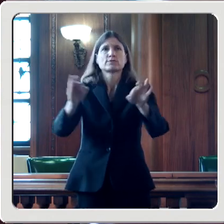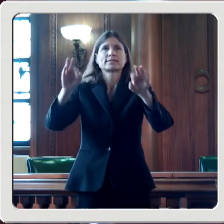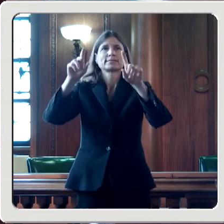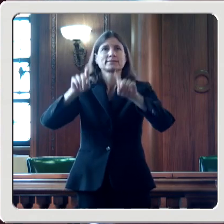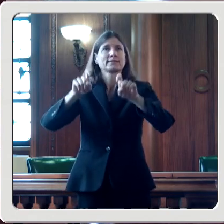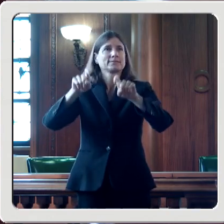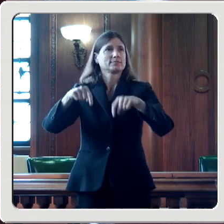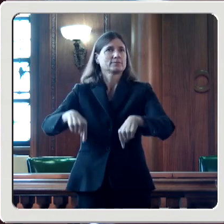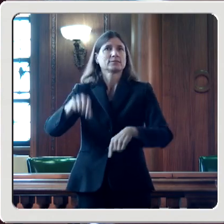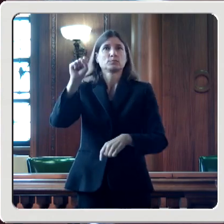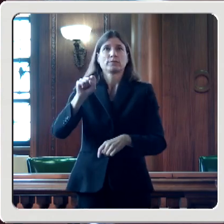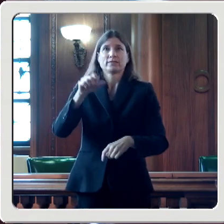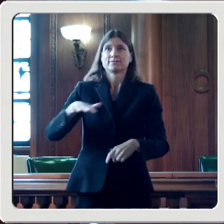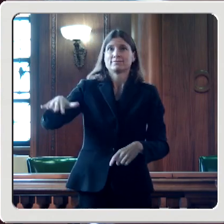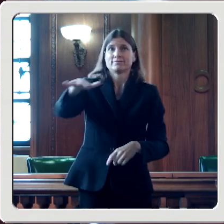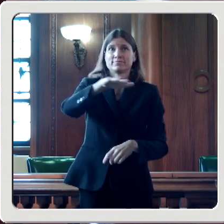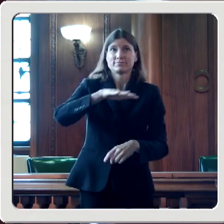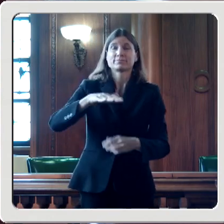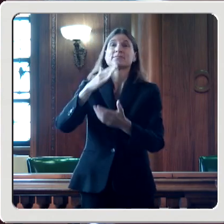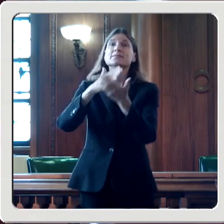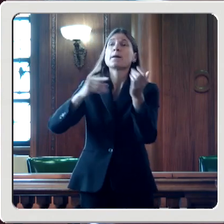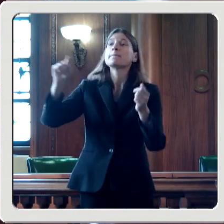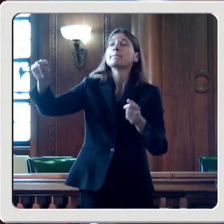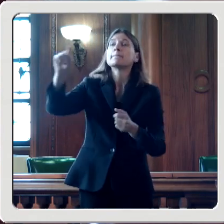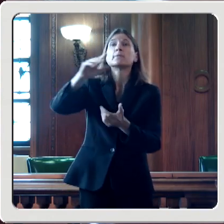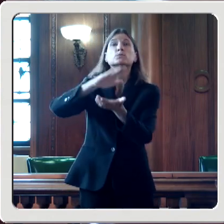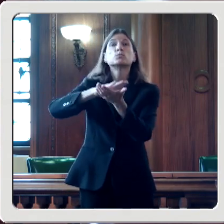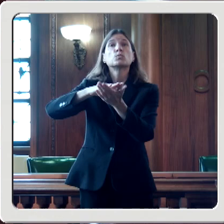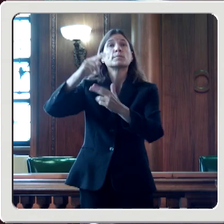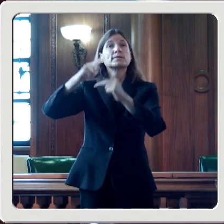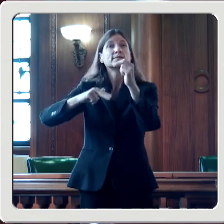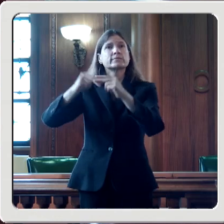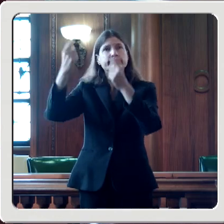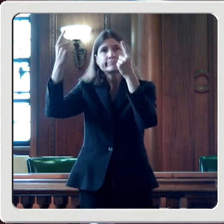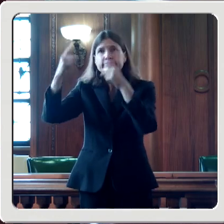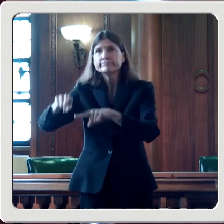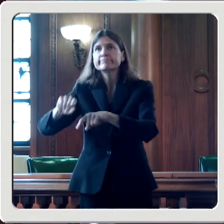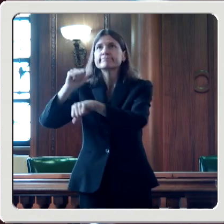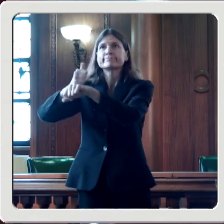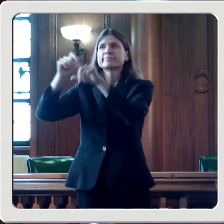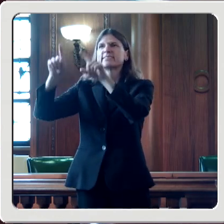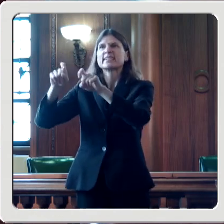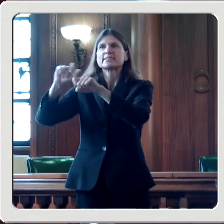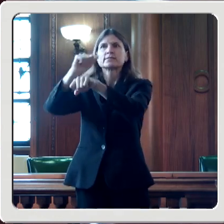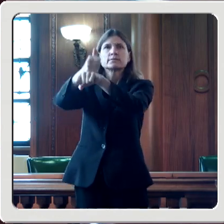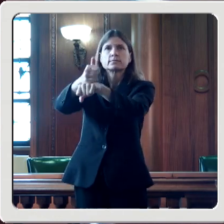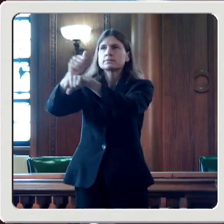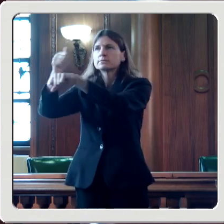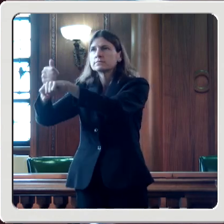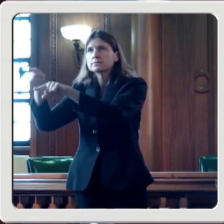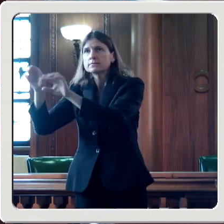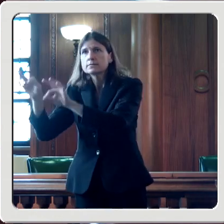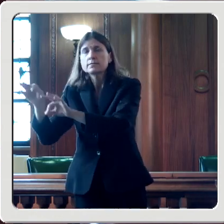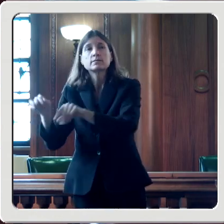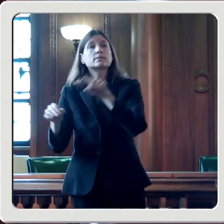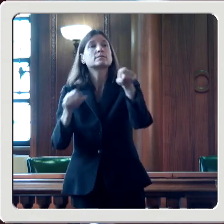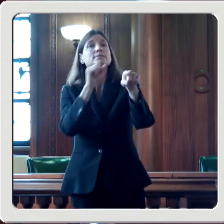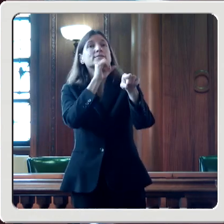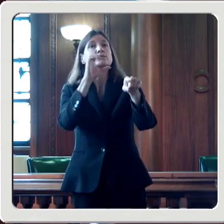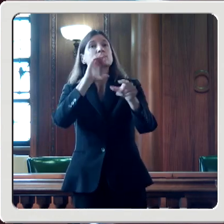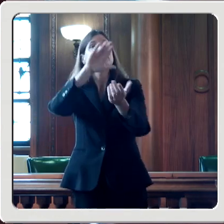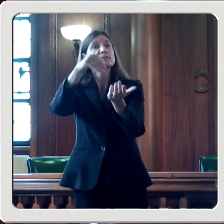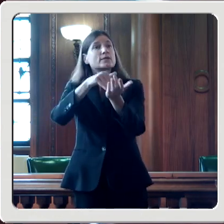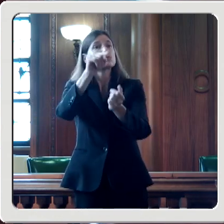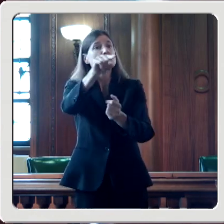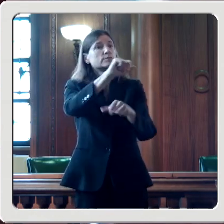Wednesday. The Ray Jordan Senior Center was this Friday, and Helen will give updates on that. Sci-Tech is